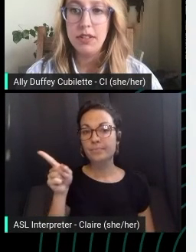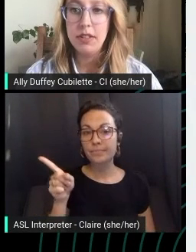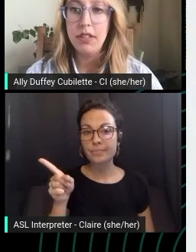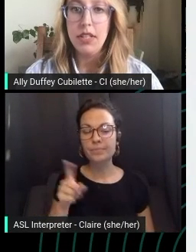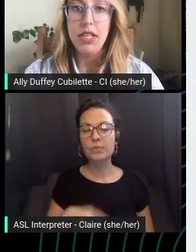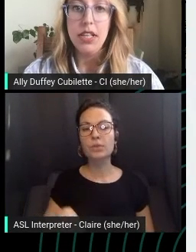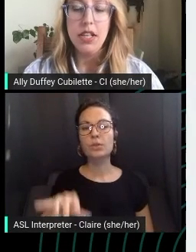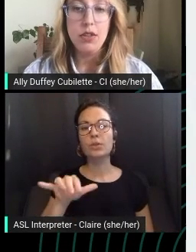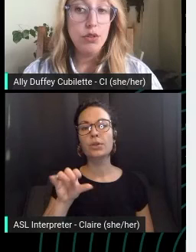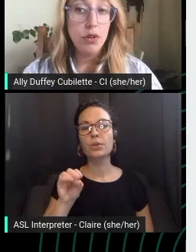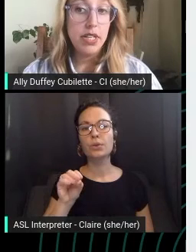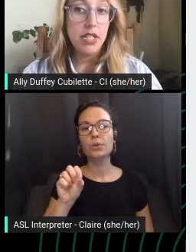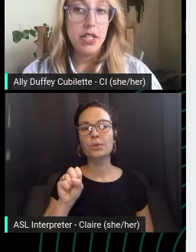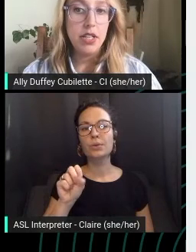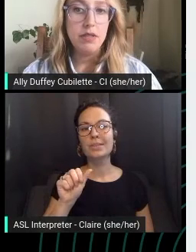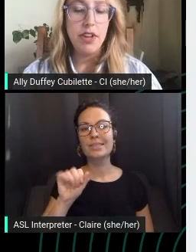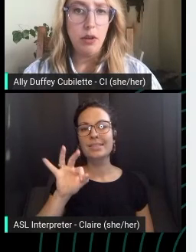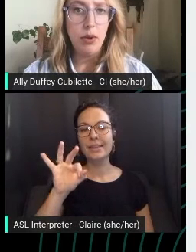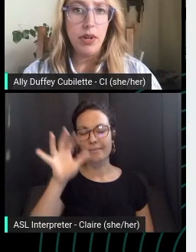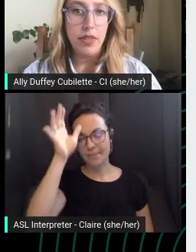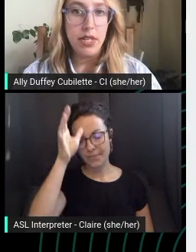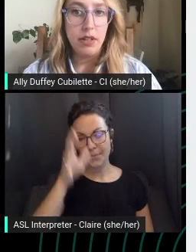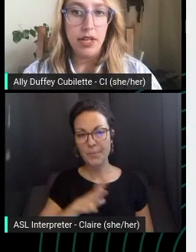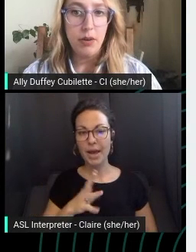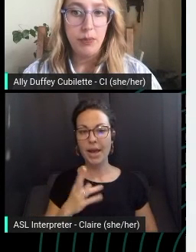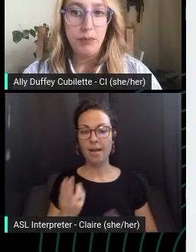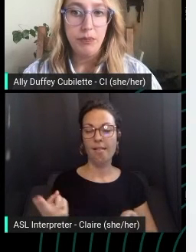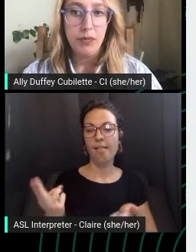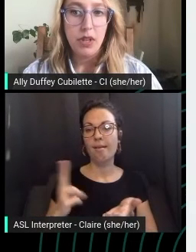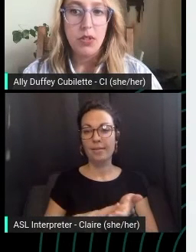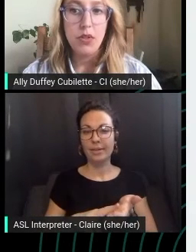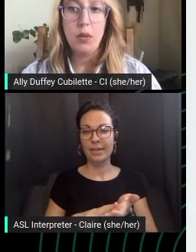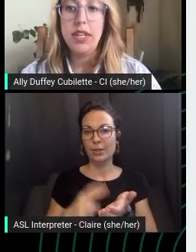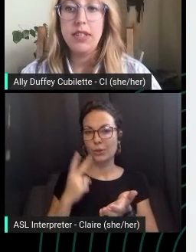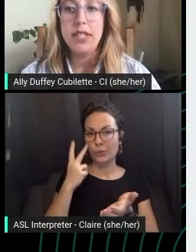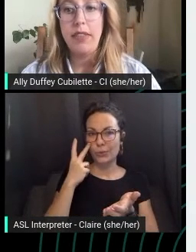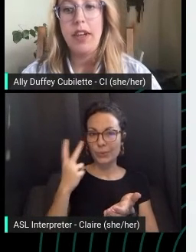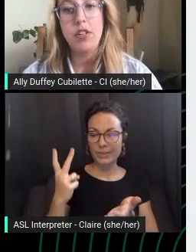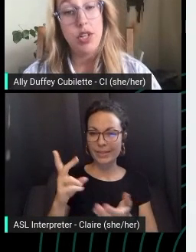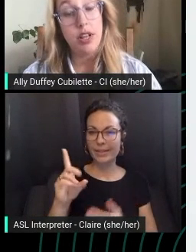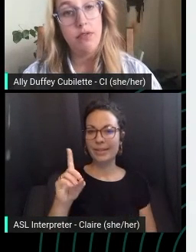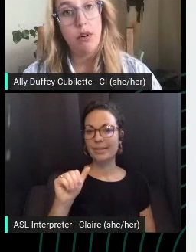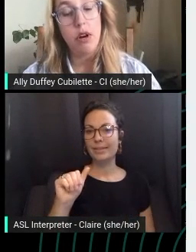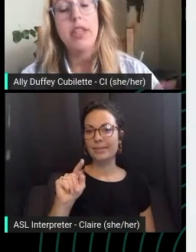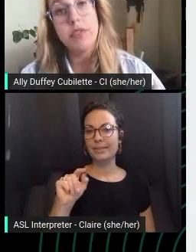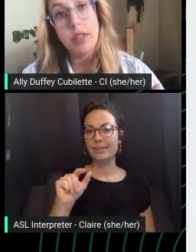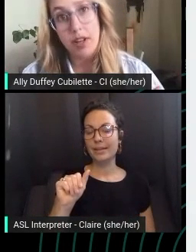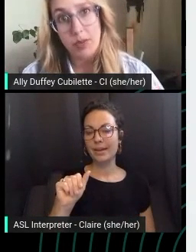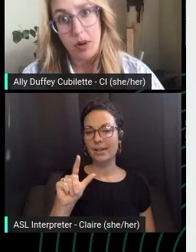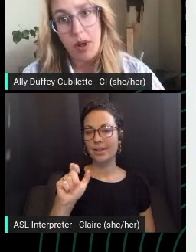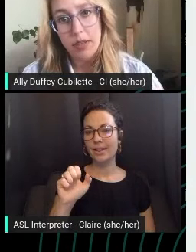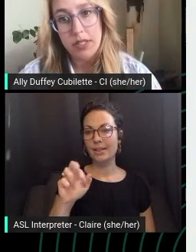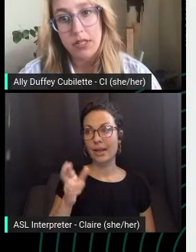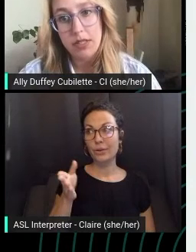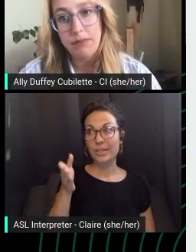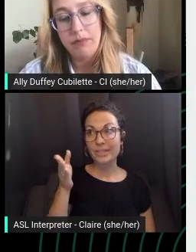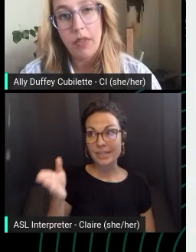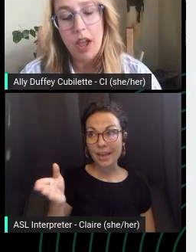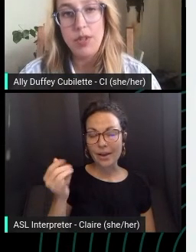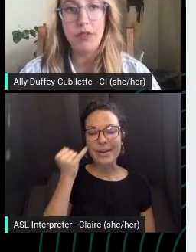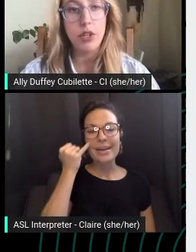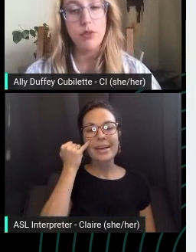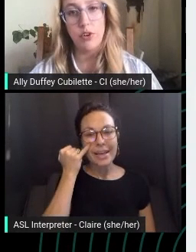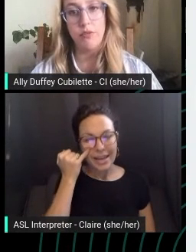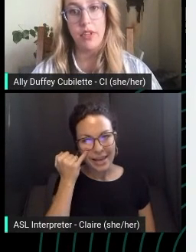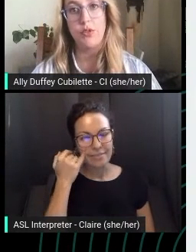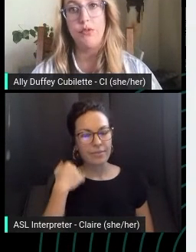account, his user ID is available in the data layer. So then we can send that to GA4 if it aligns with our policies.